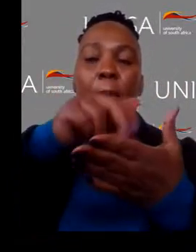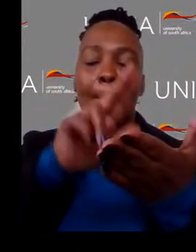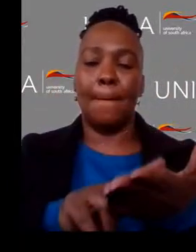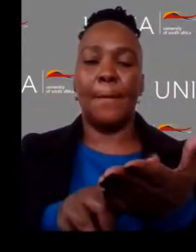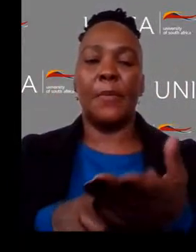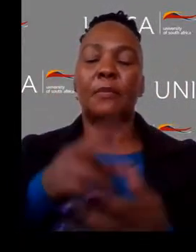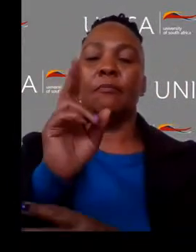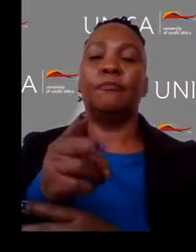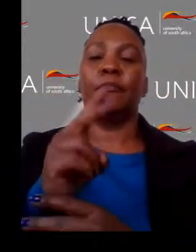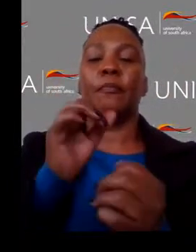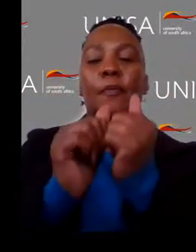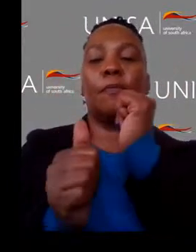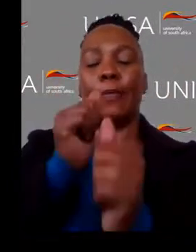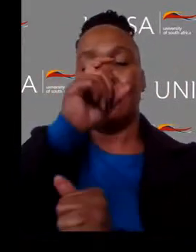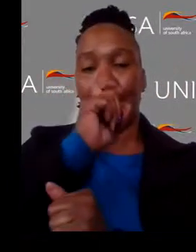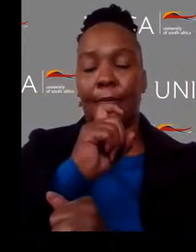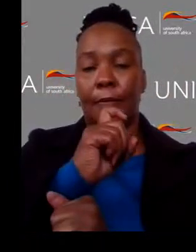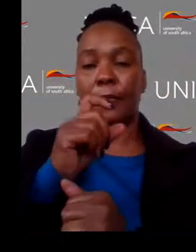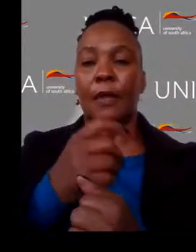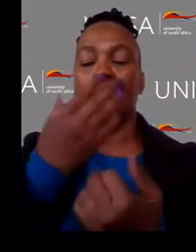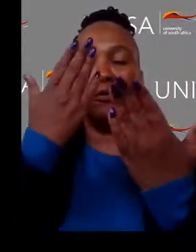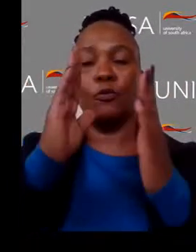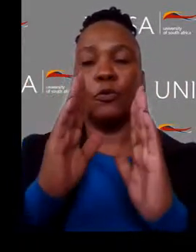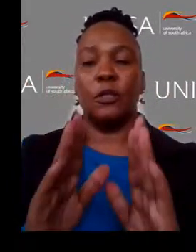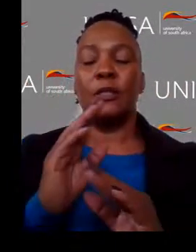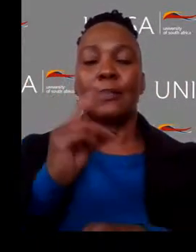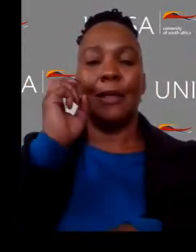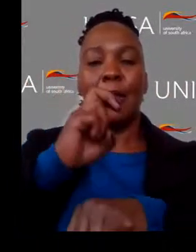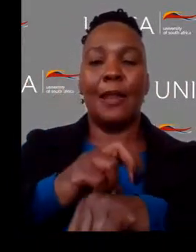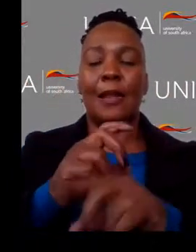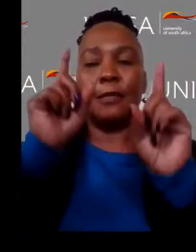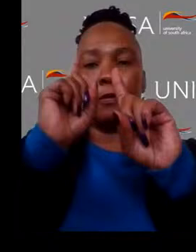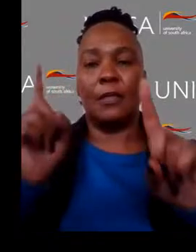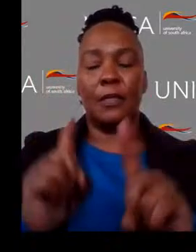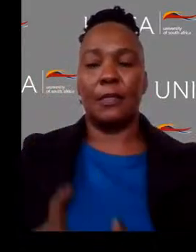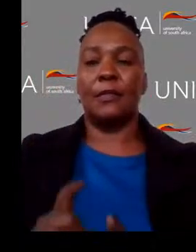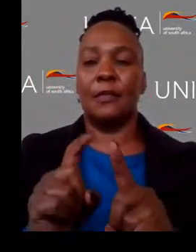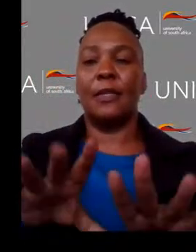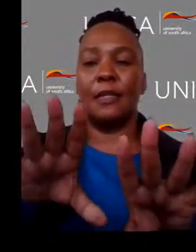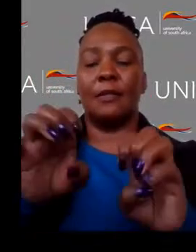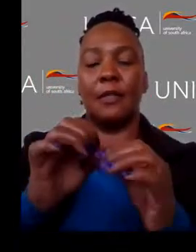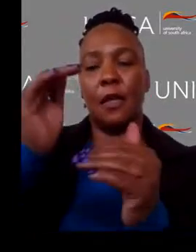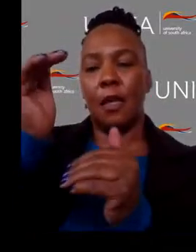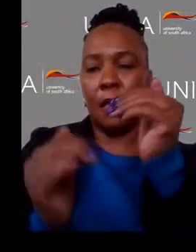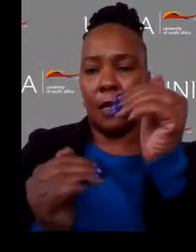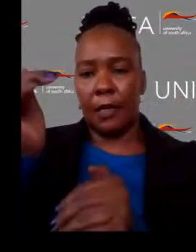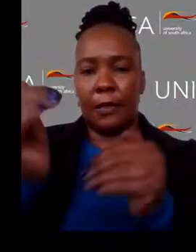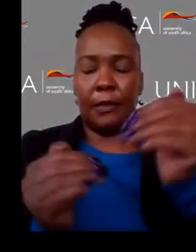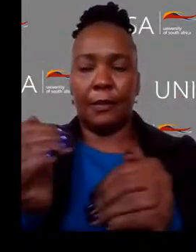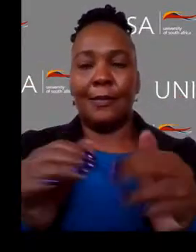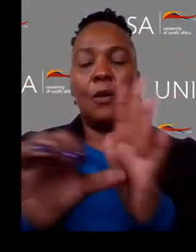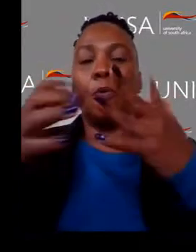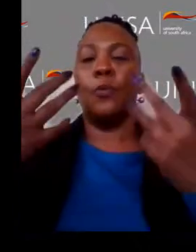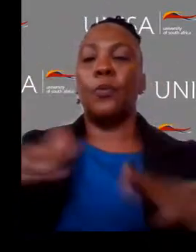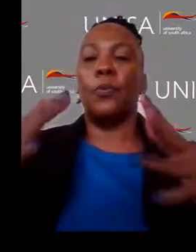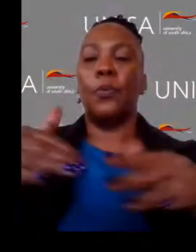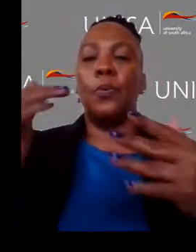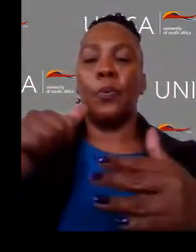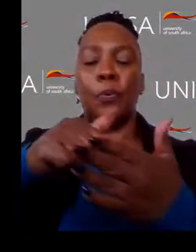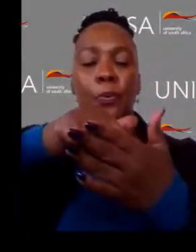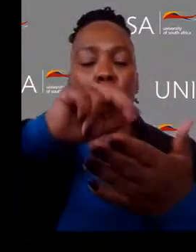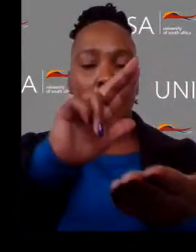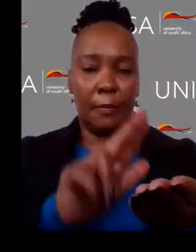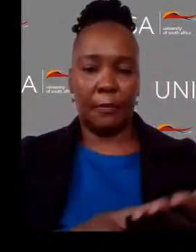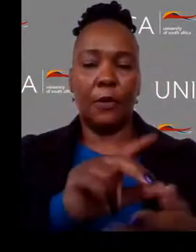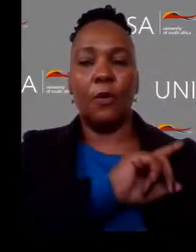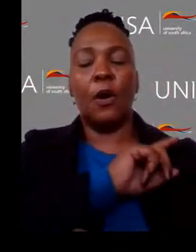again, ladies and gentlemen, for students who require special examination arrangements, it is important to apply.